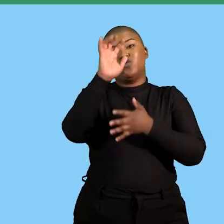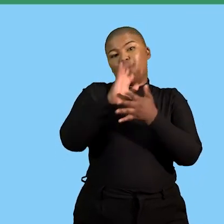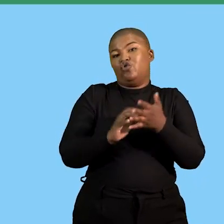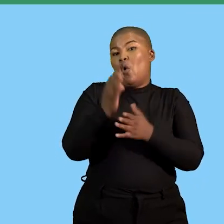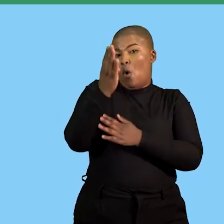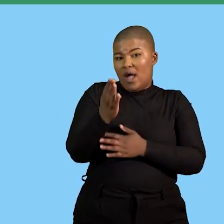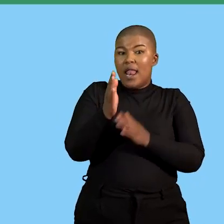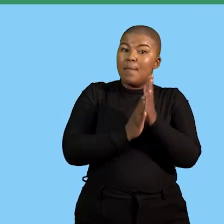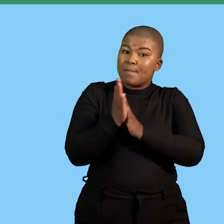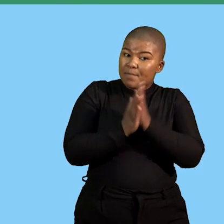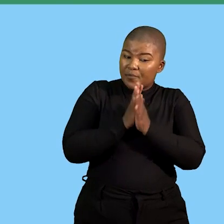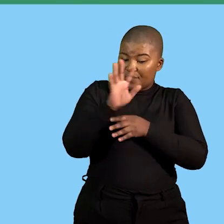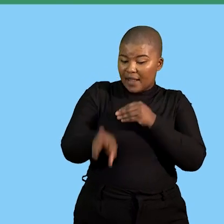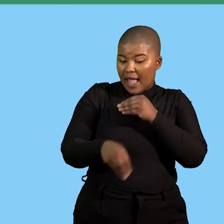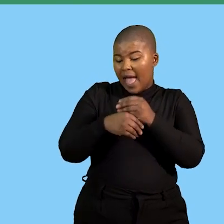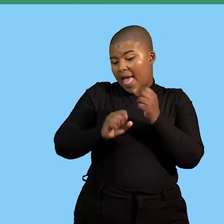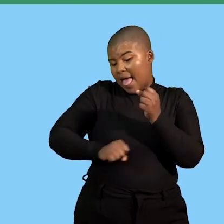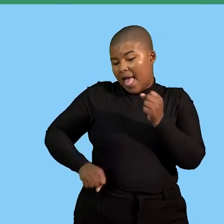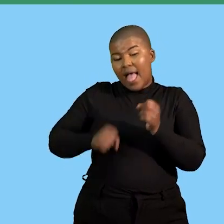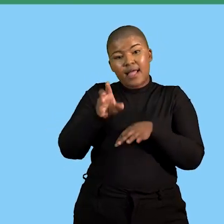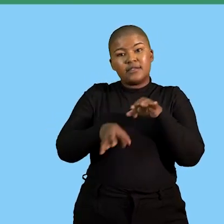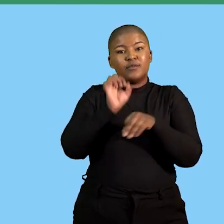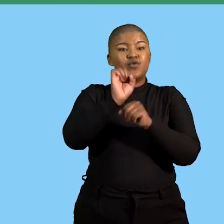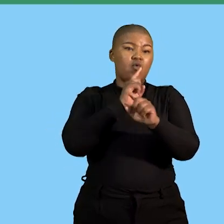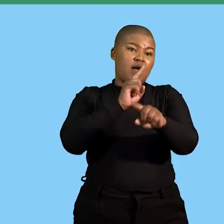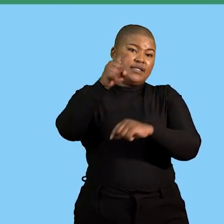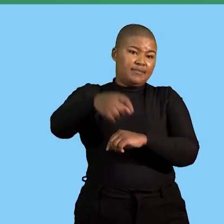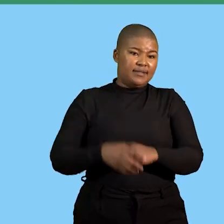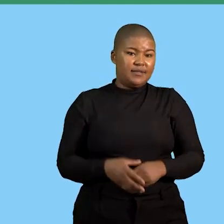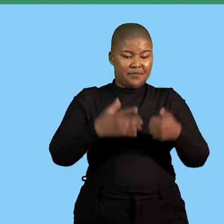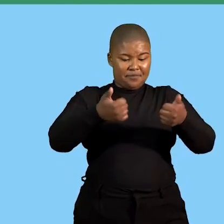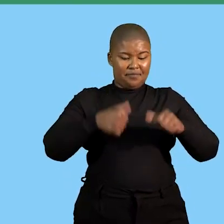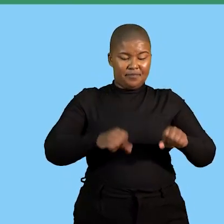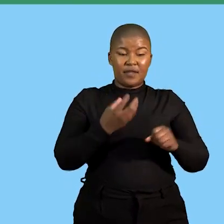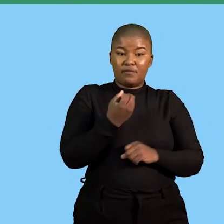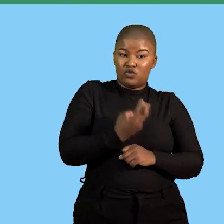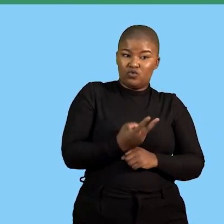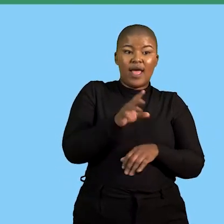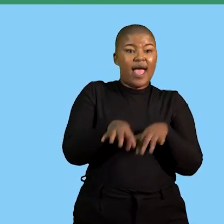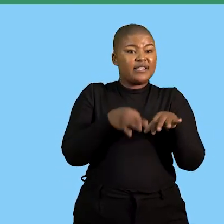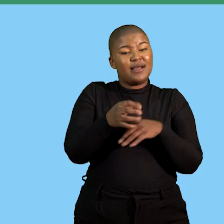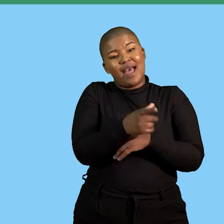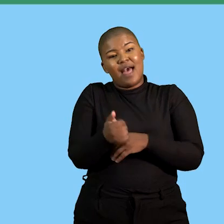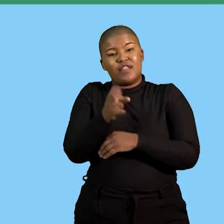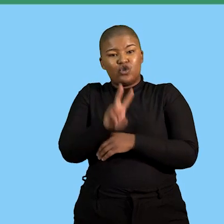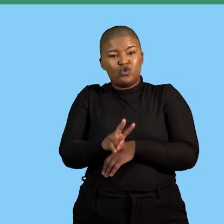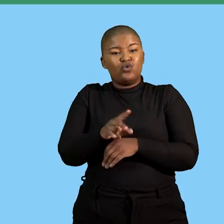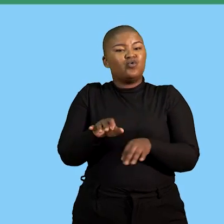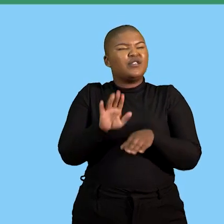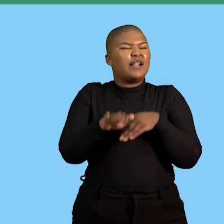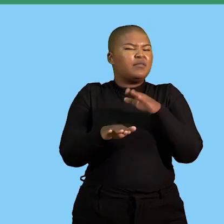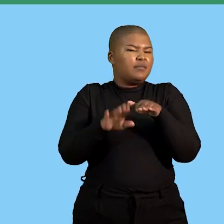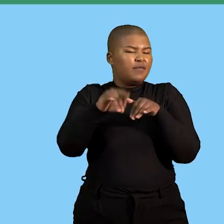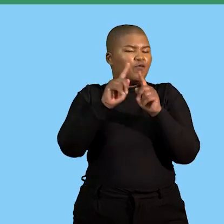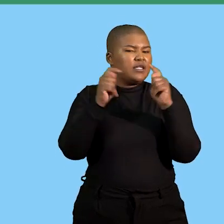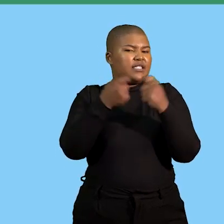and motivate your answer by quoting from the scenario above. And then the second one says, explain now 2 other stages